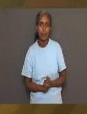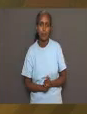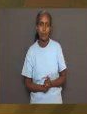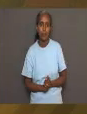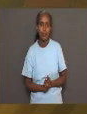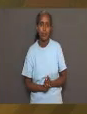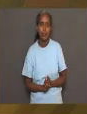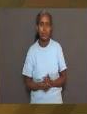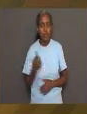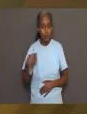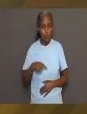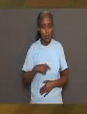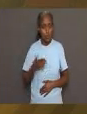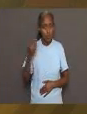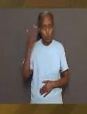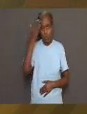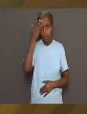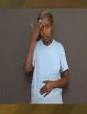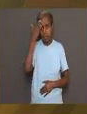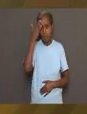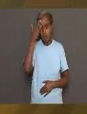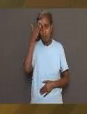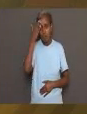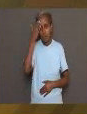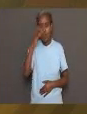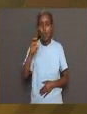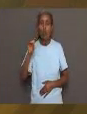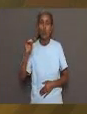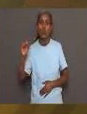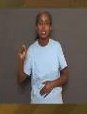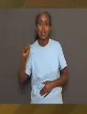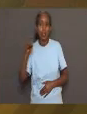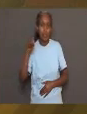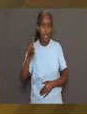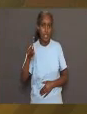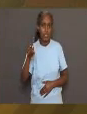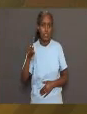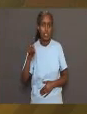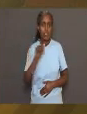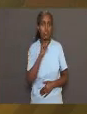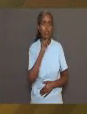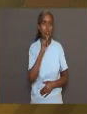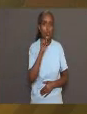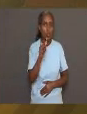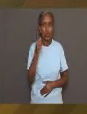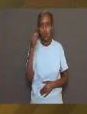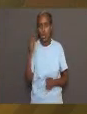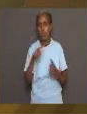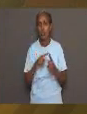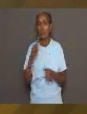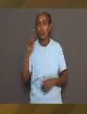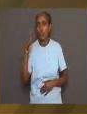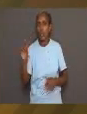We already know that cosine of x is not a